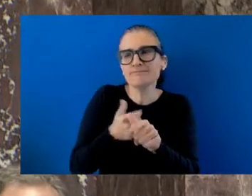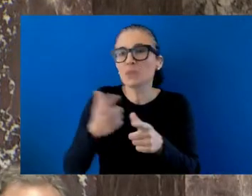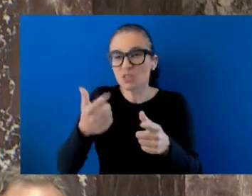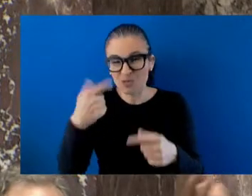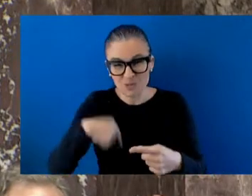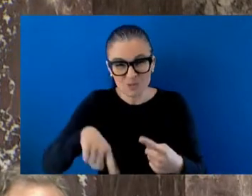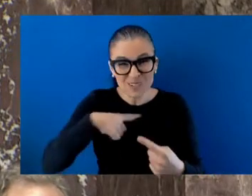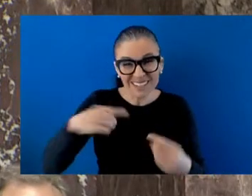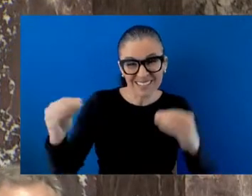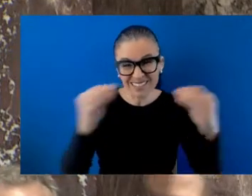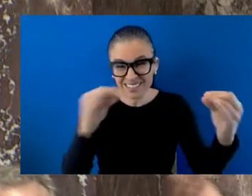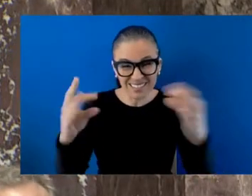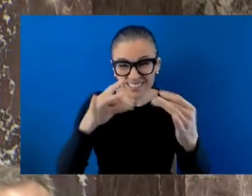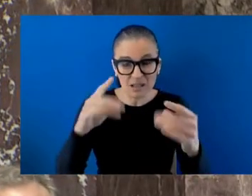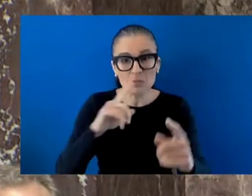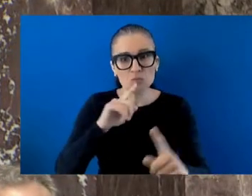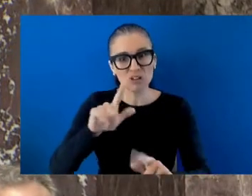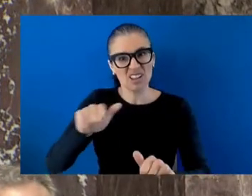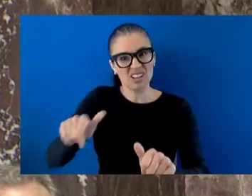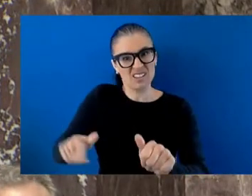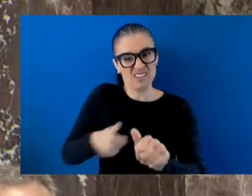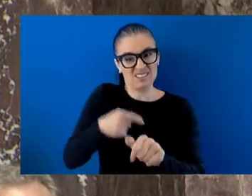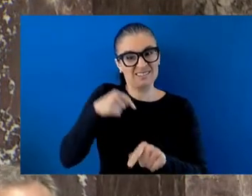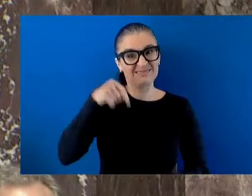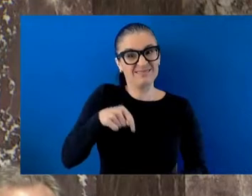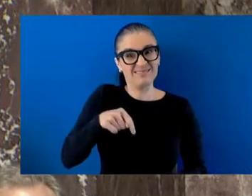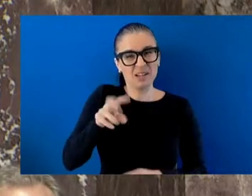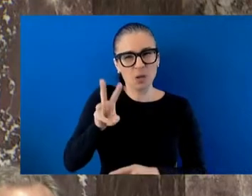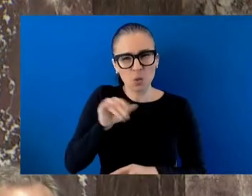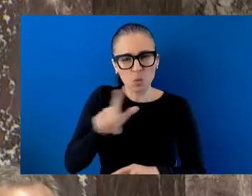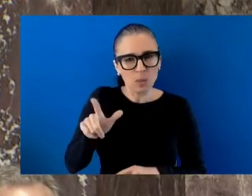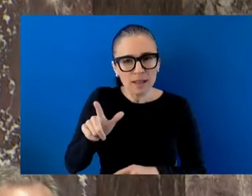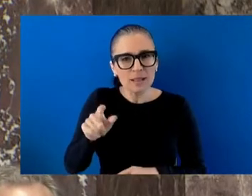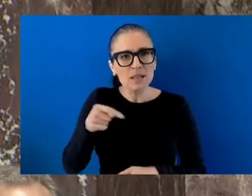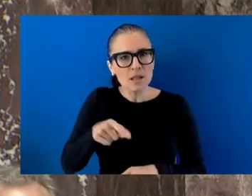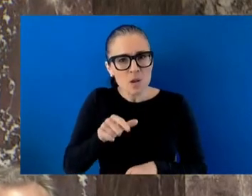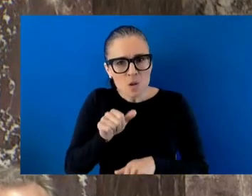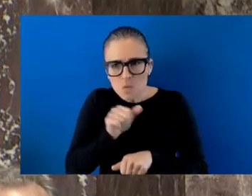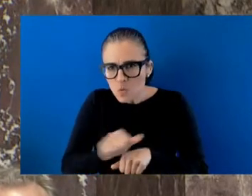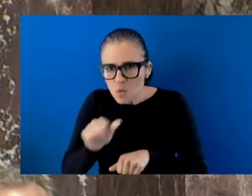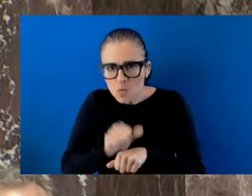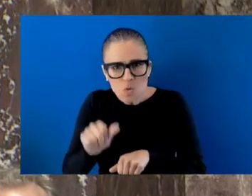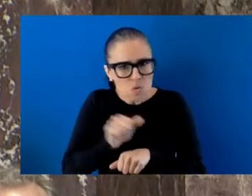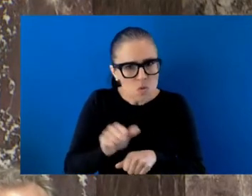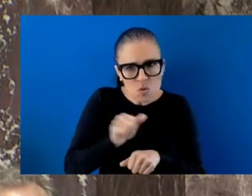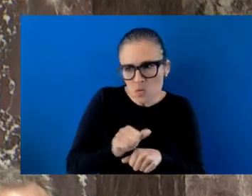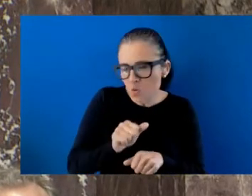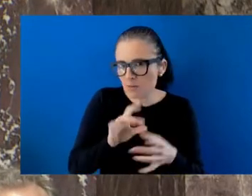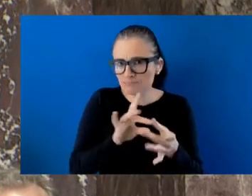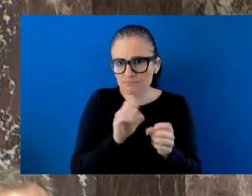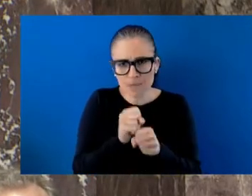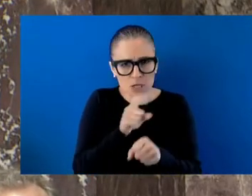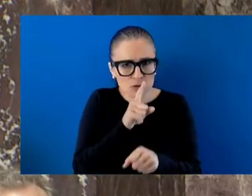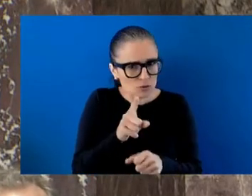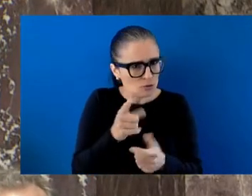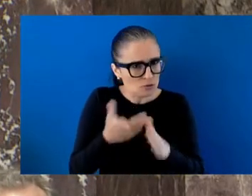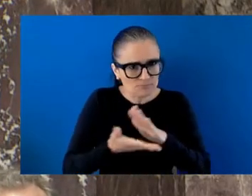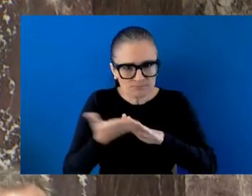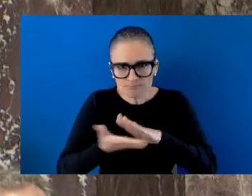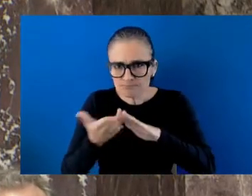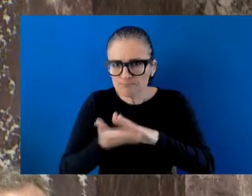like Ms. P, people like Laura, Hannah, they all work together behind the scenes to make sure that this House continues to function. And Will is